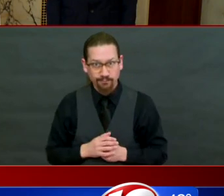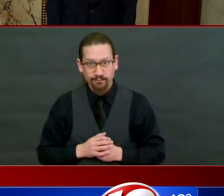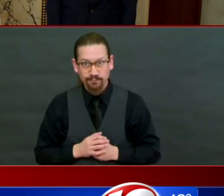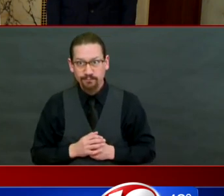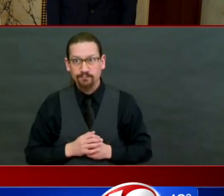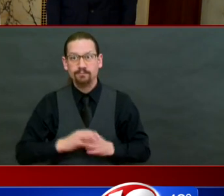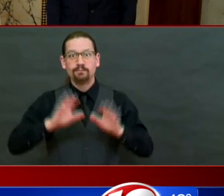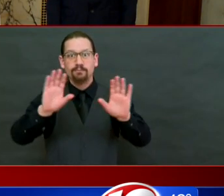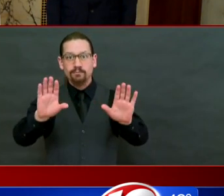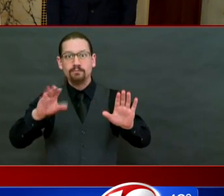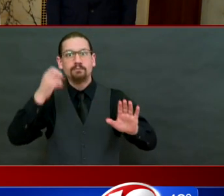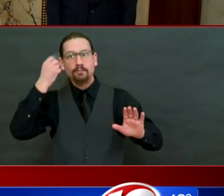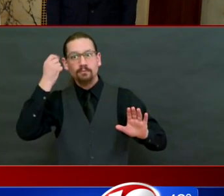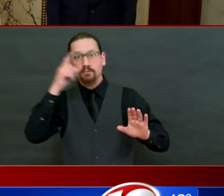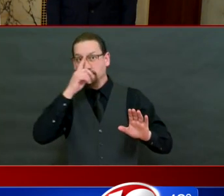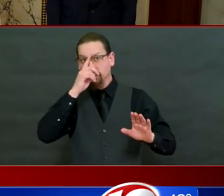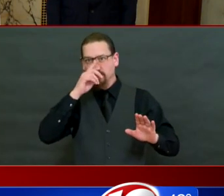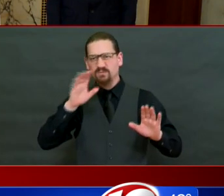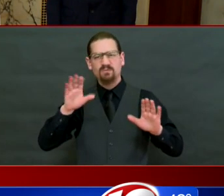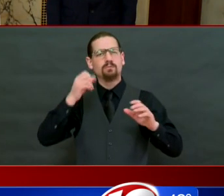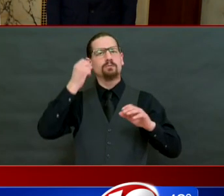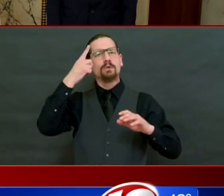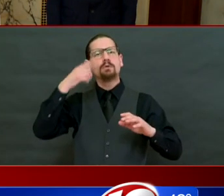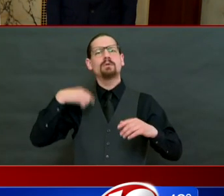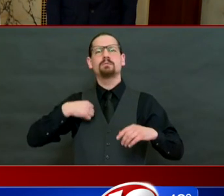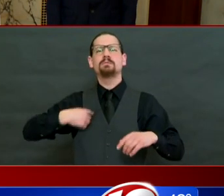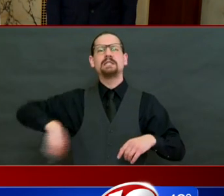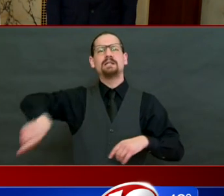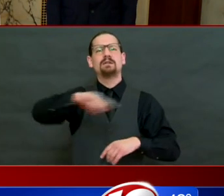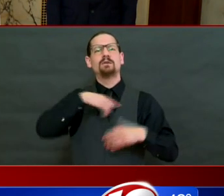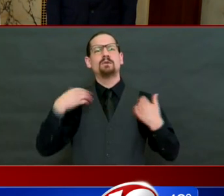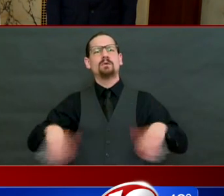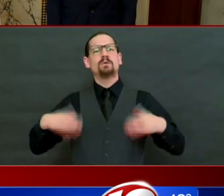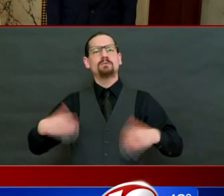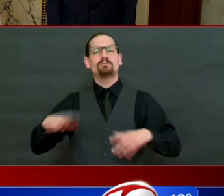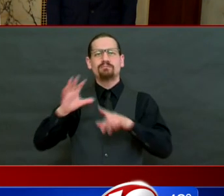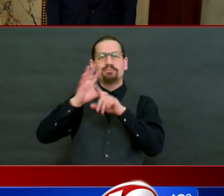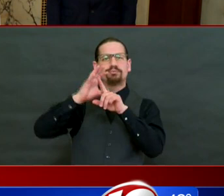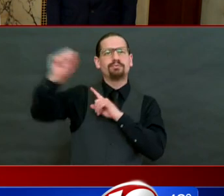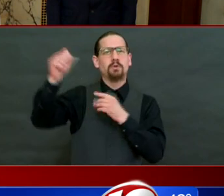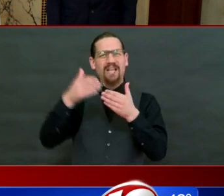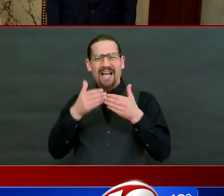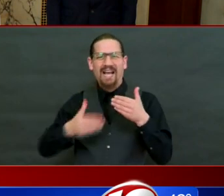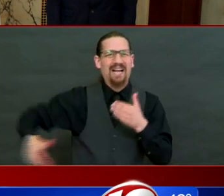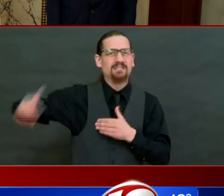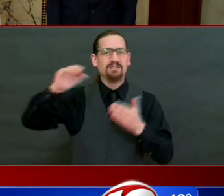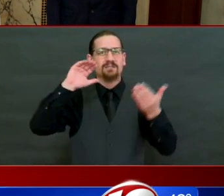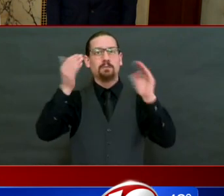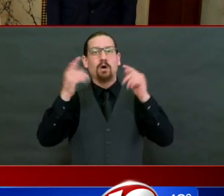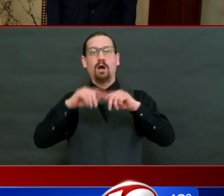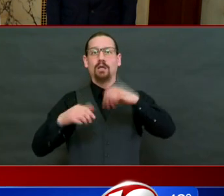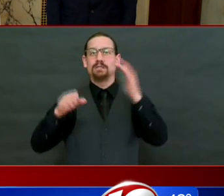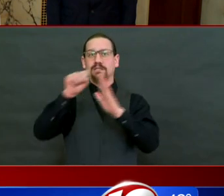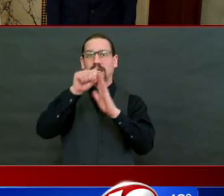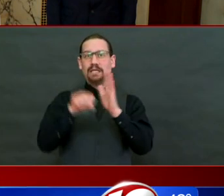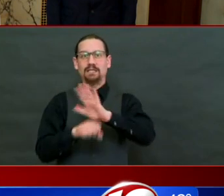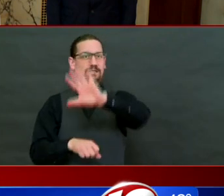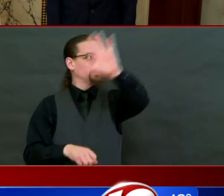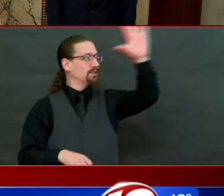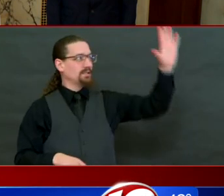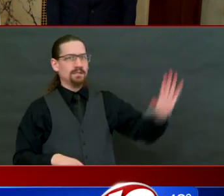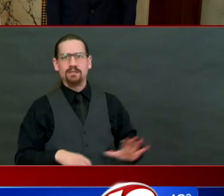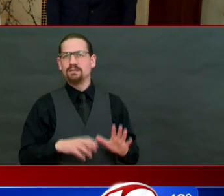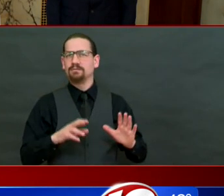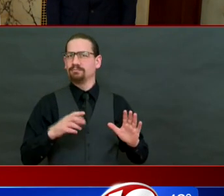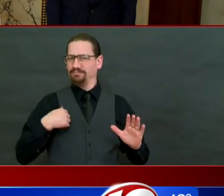never closed manufacturing because the whole time I've wanted to maintain as much of the economy as possible. So we are